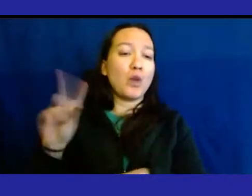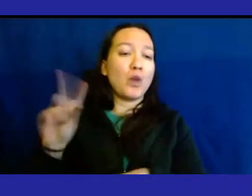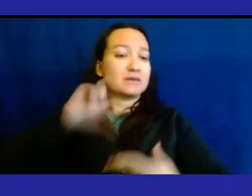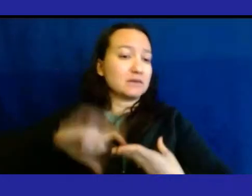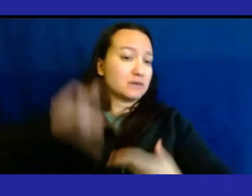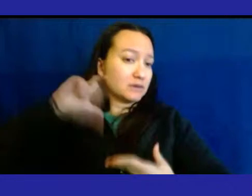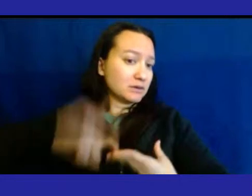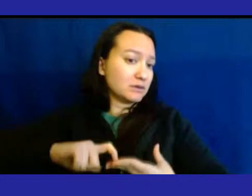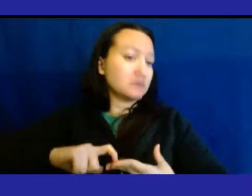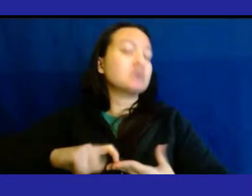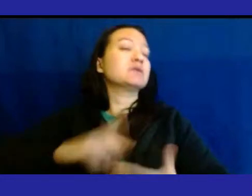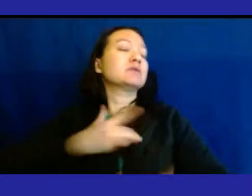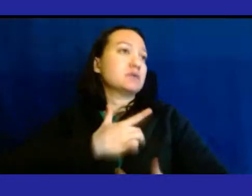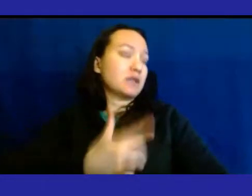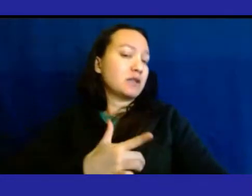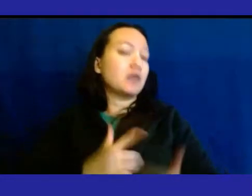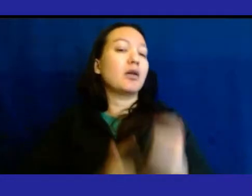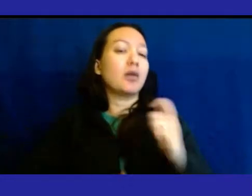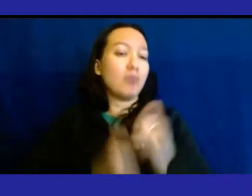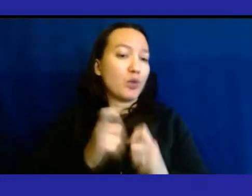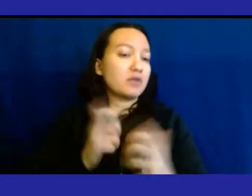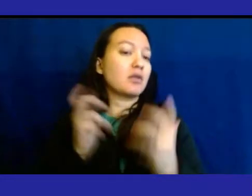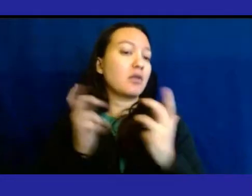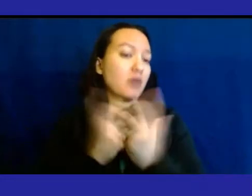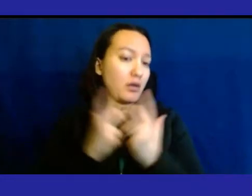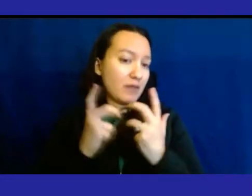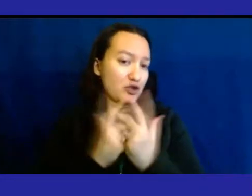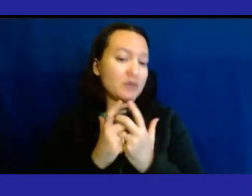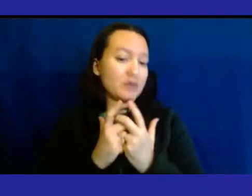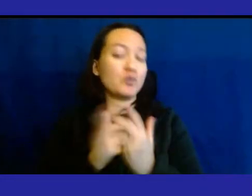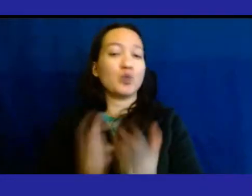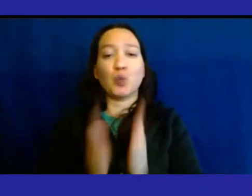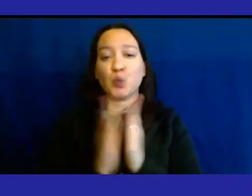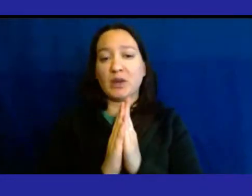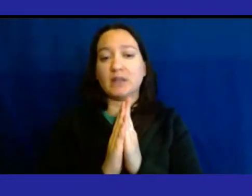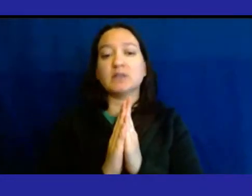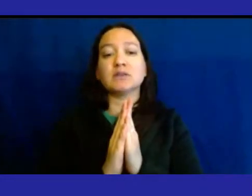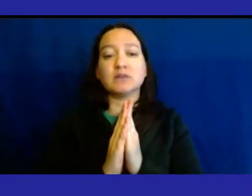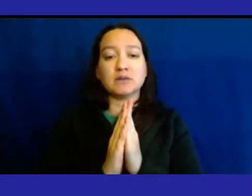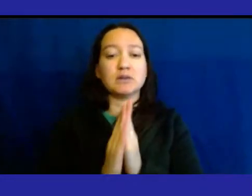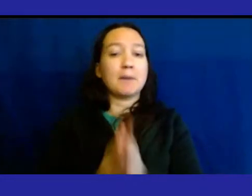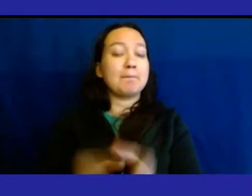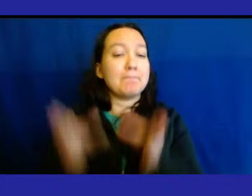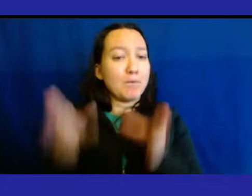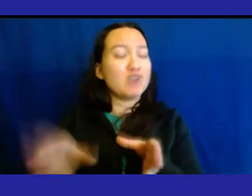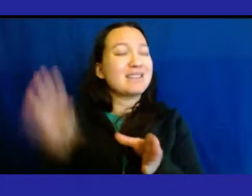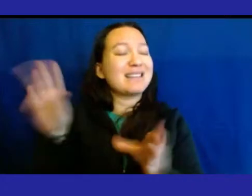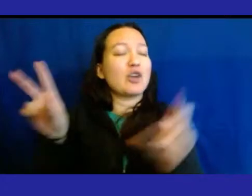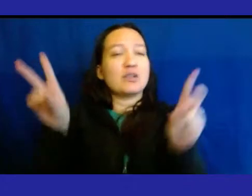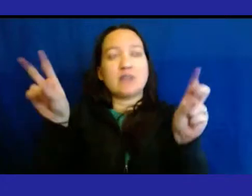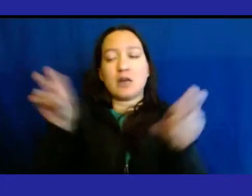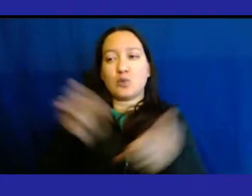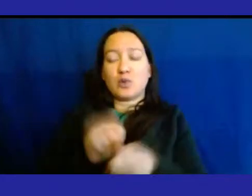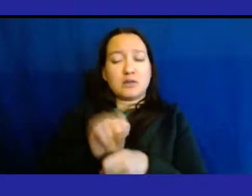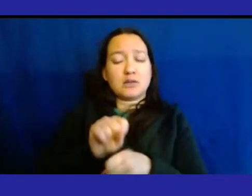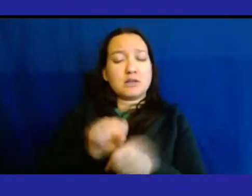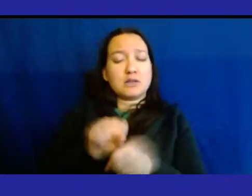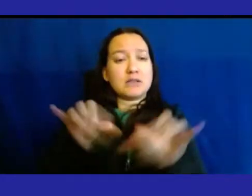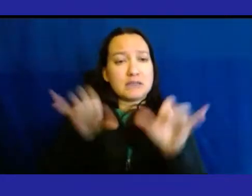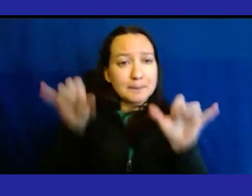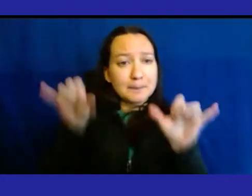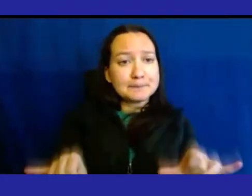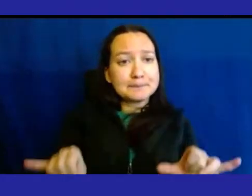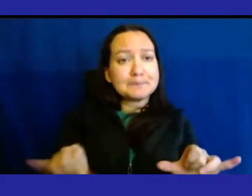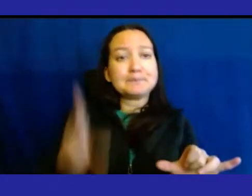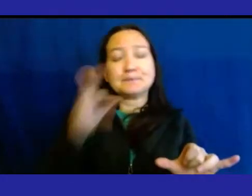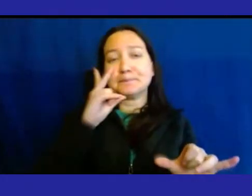the vast majority of accommodations requested by the person's title with the system. So as you can see, the numbers